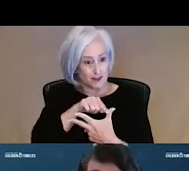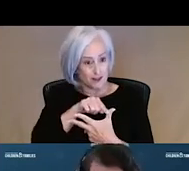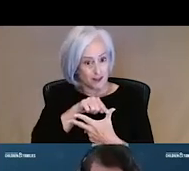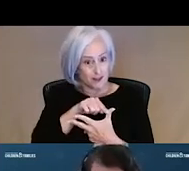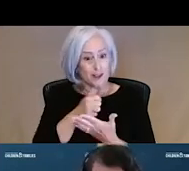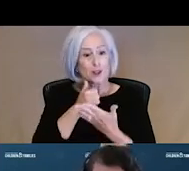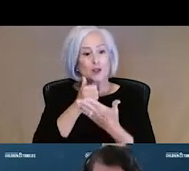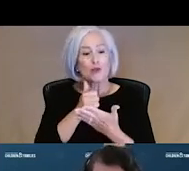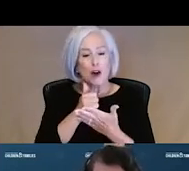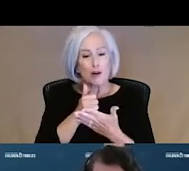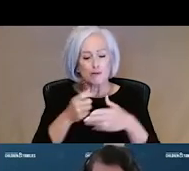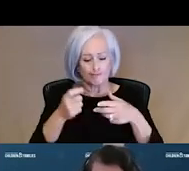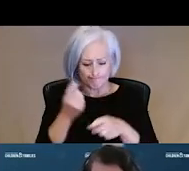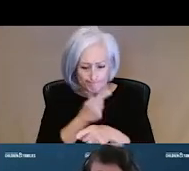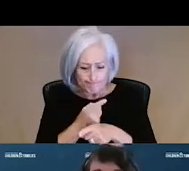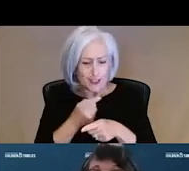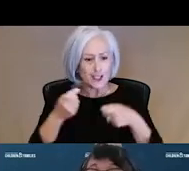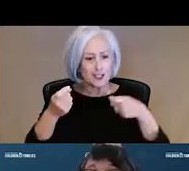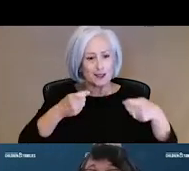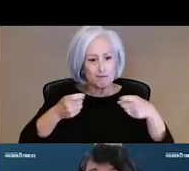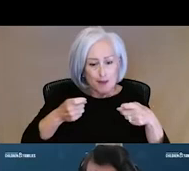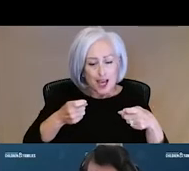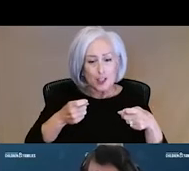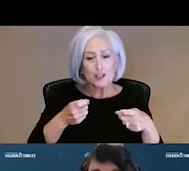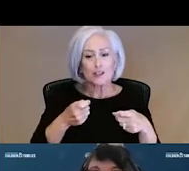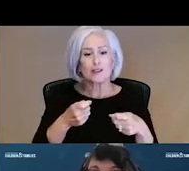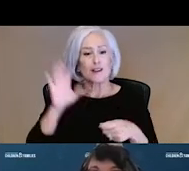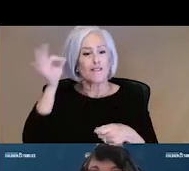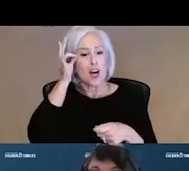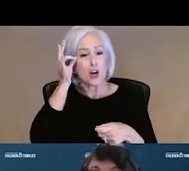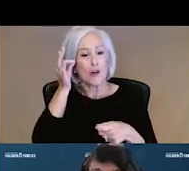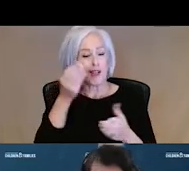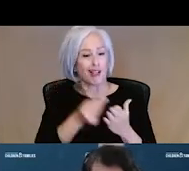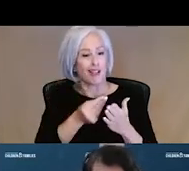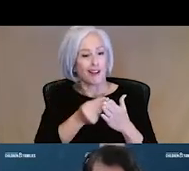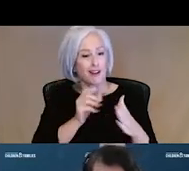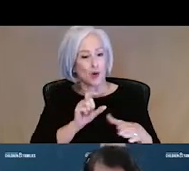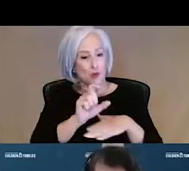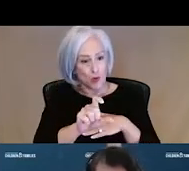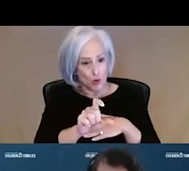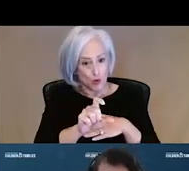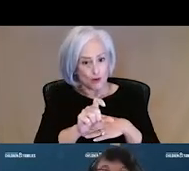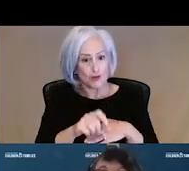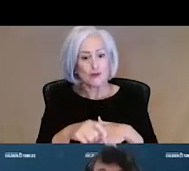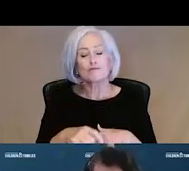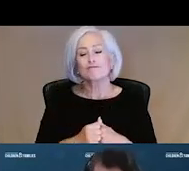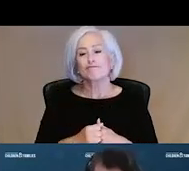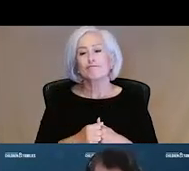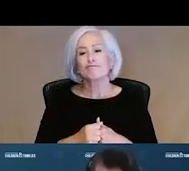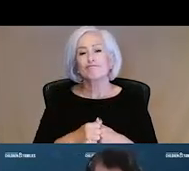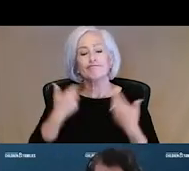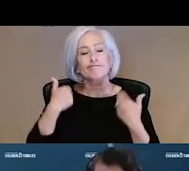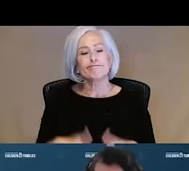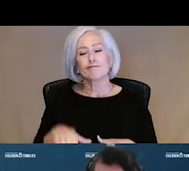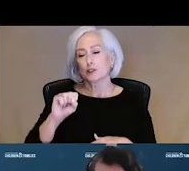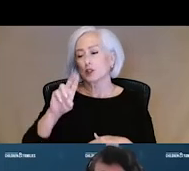federal awards and support survivors to the fullest extent that these funding opportunities allow. My name is Suzanne